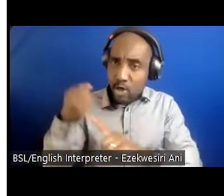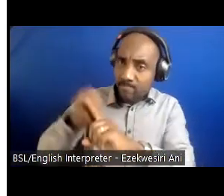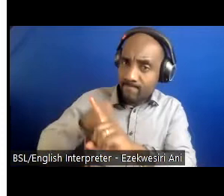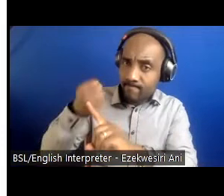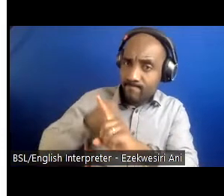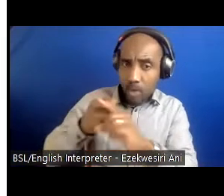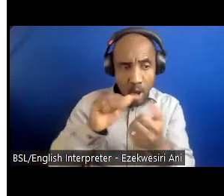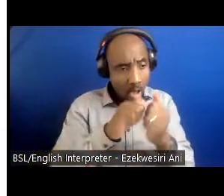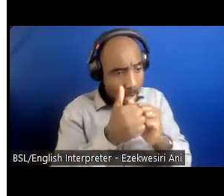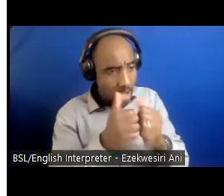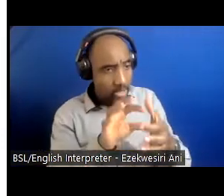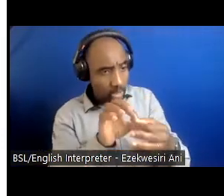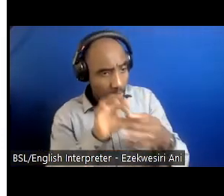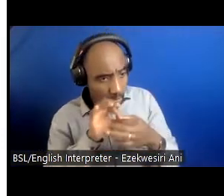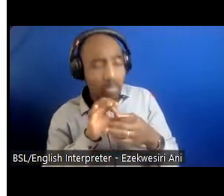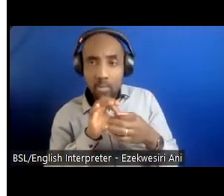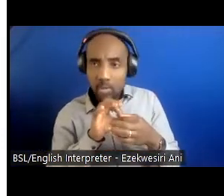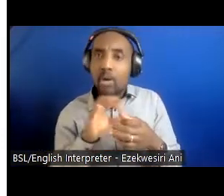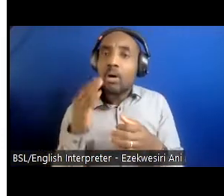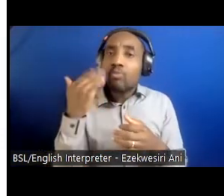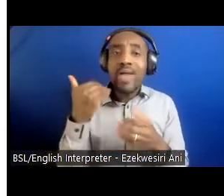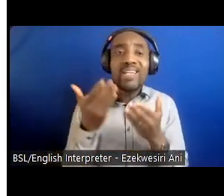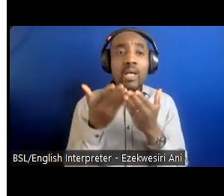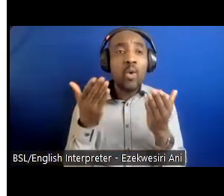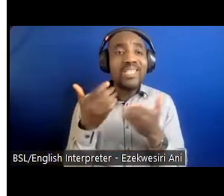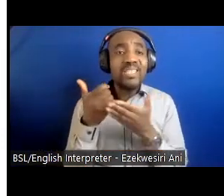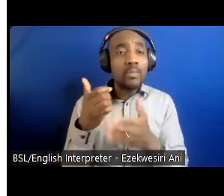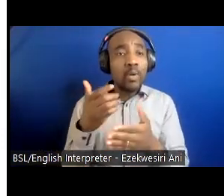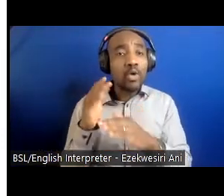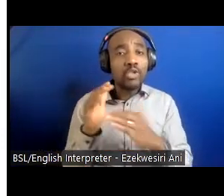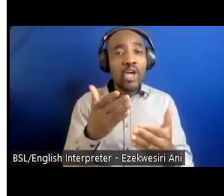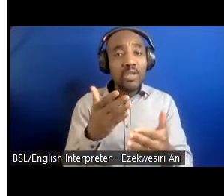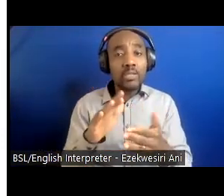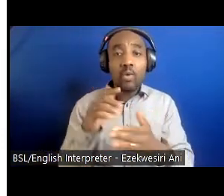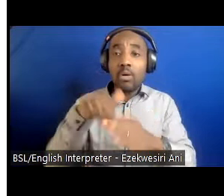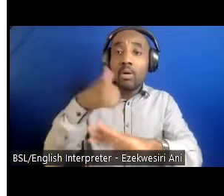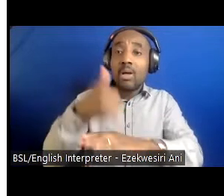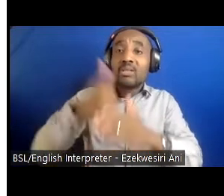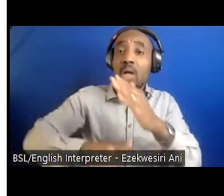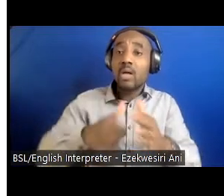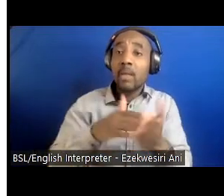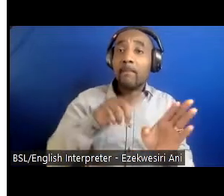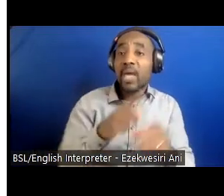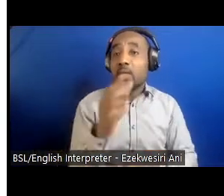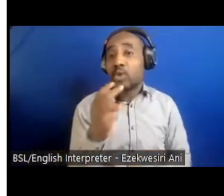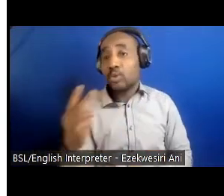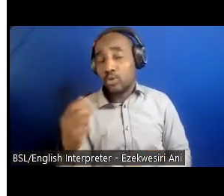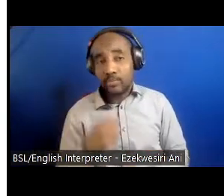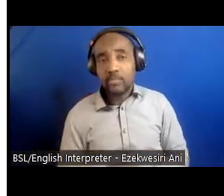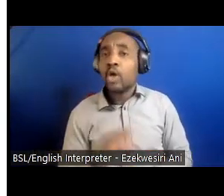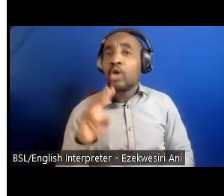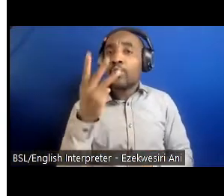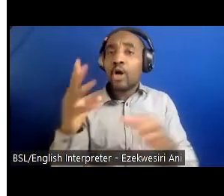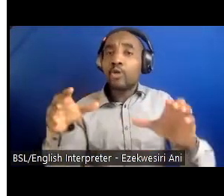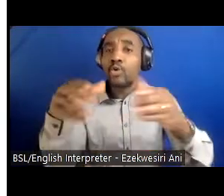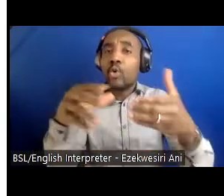Race Discrimination Support Service will be operational in May 2022. The third cohort of Leaderboard Academy